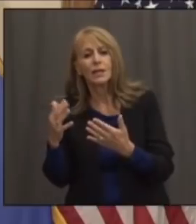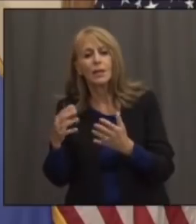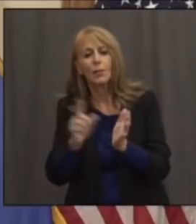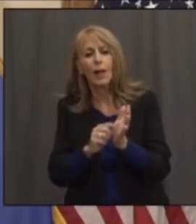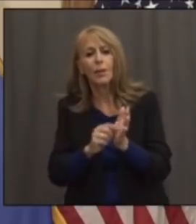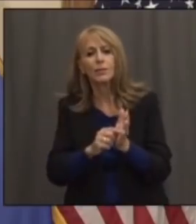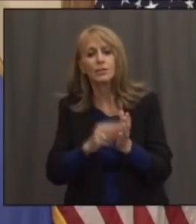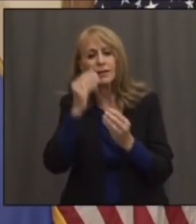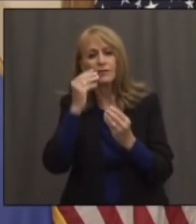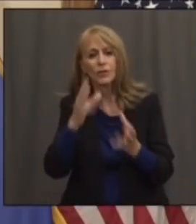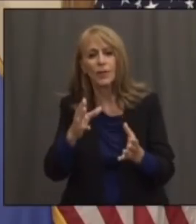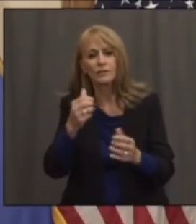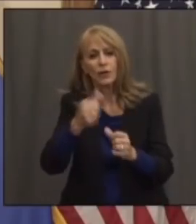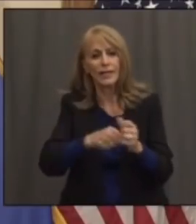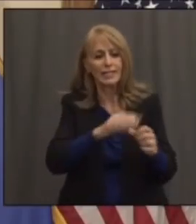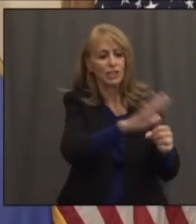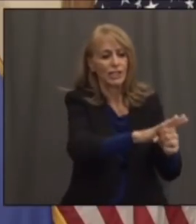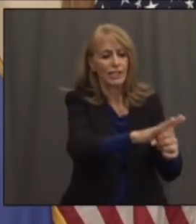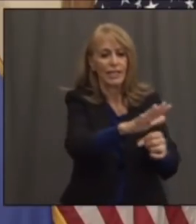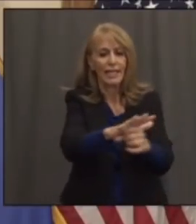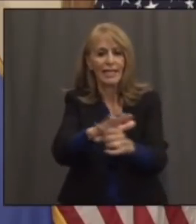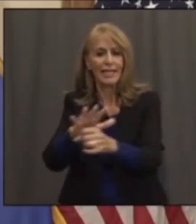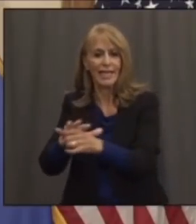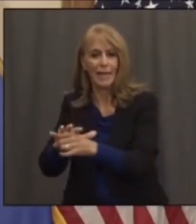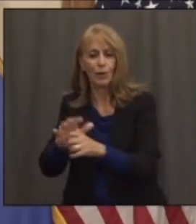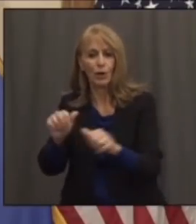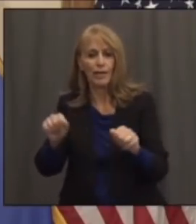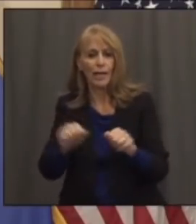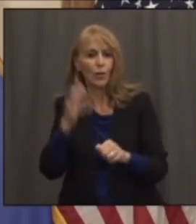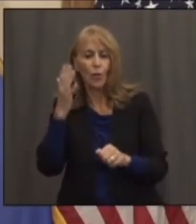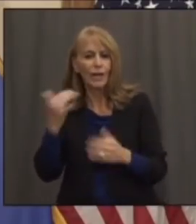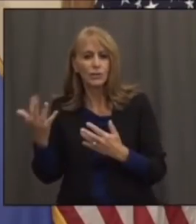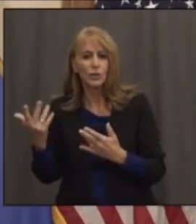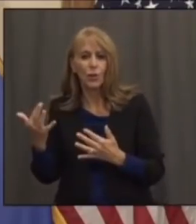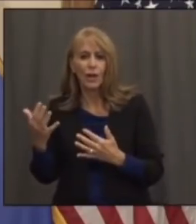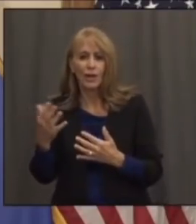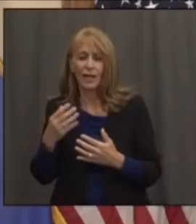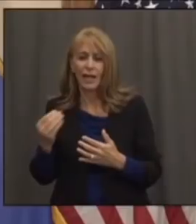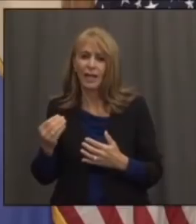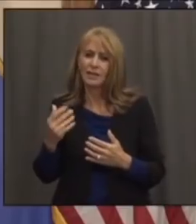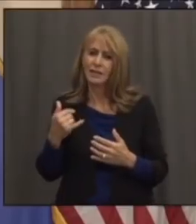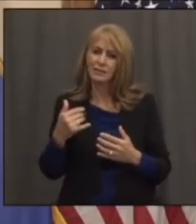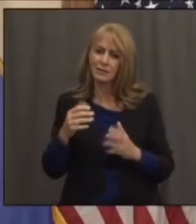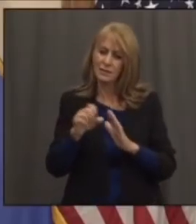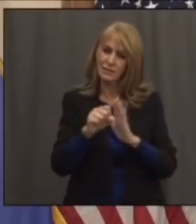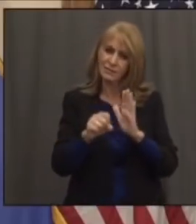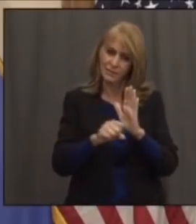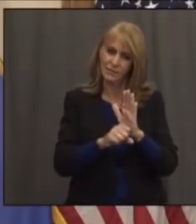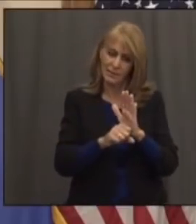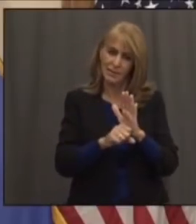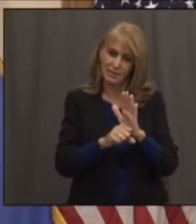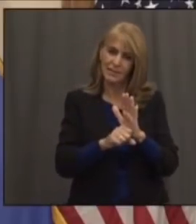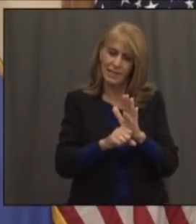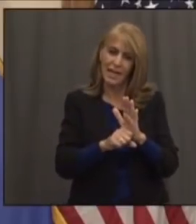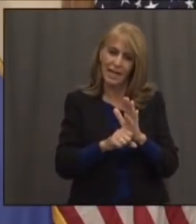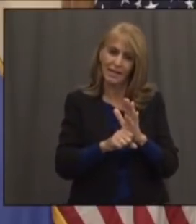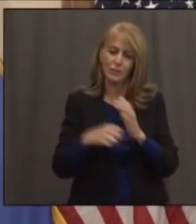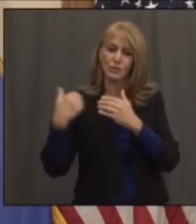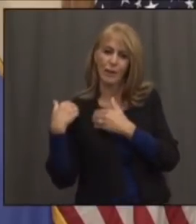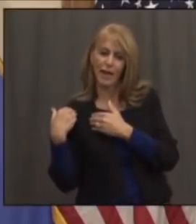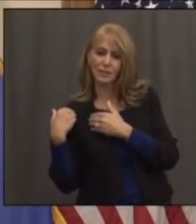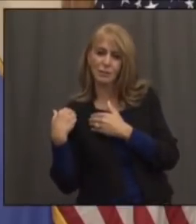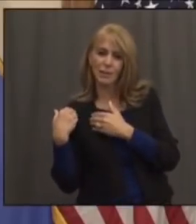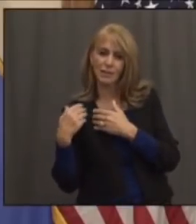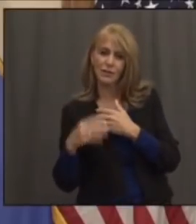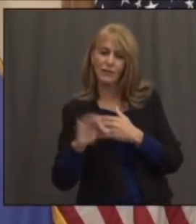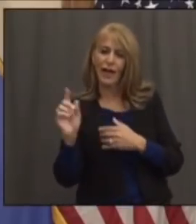and then looking at the disparities there? How much is it the state's issue to track down those under-vaccinated neighborhoods, or is